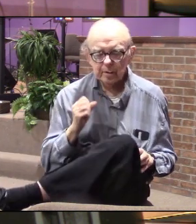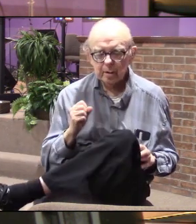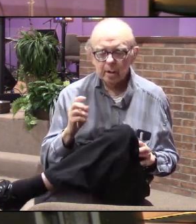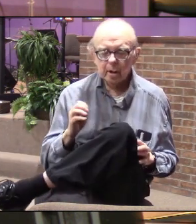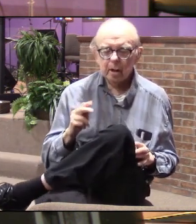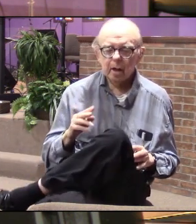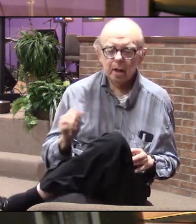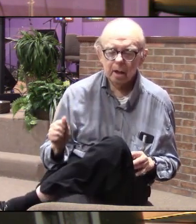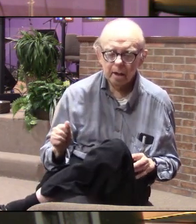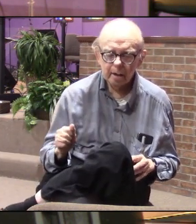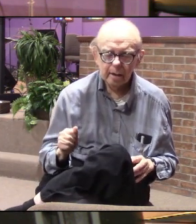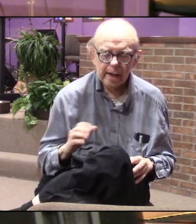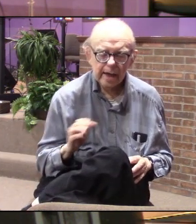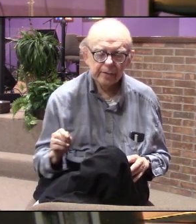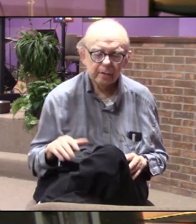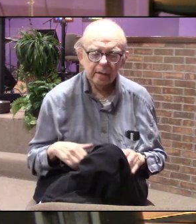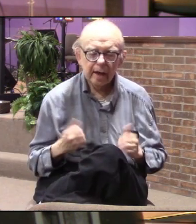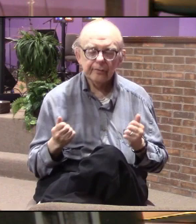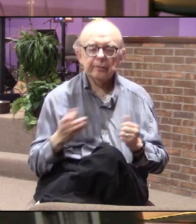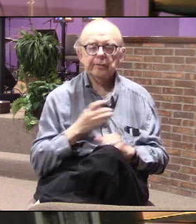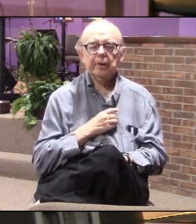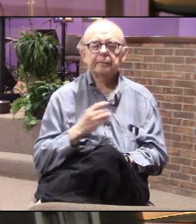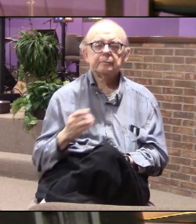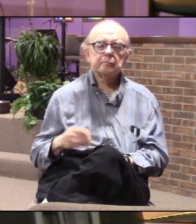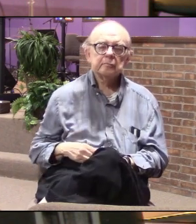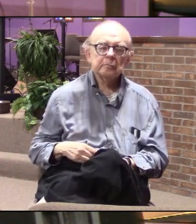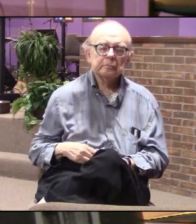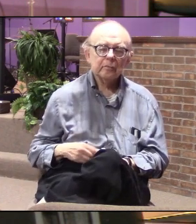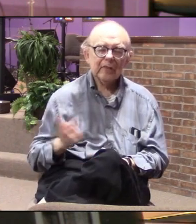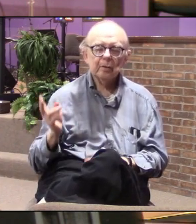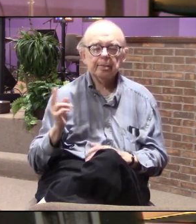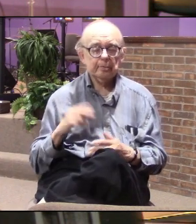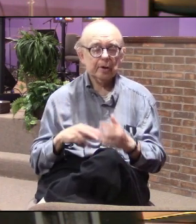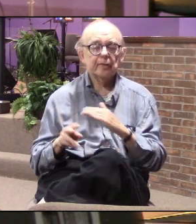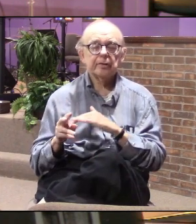in the life of David. And he was the prophet.